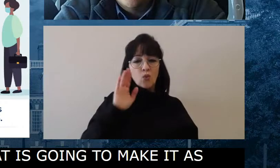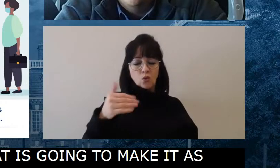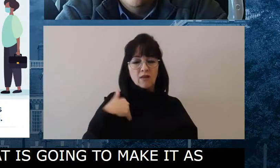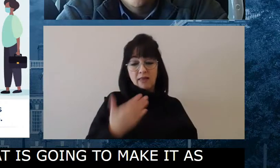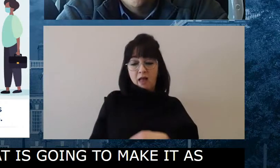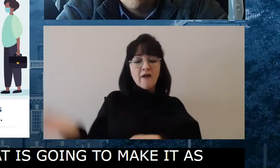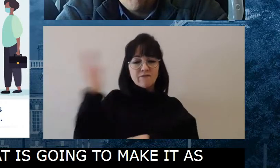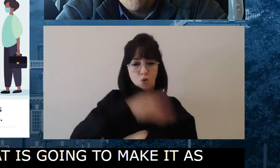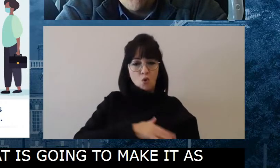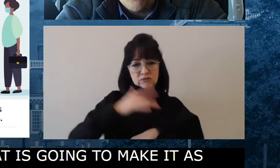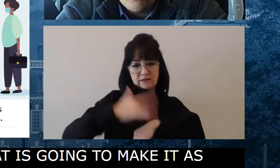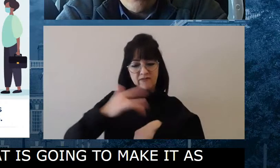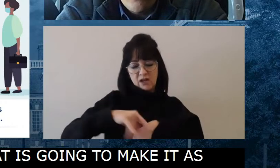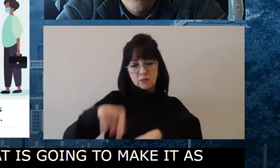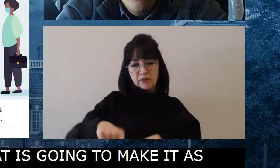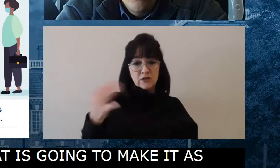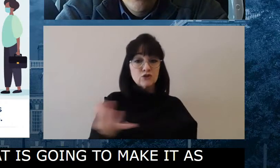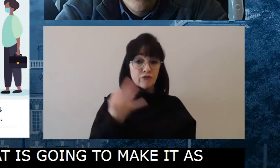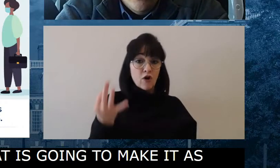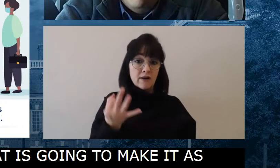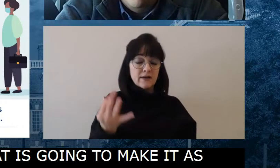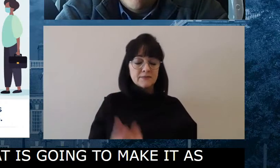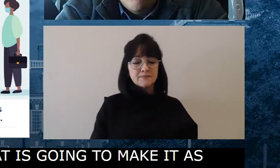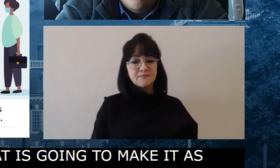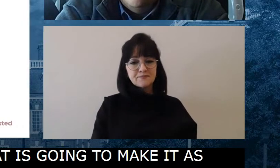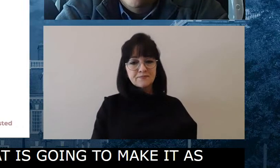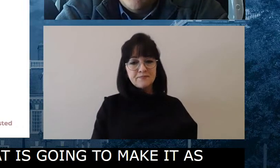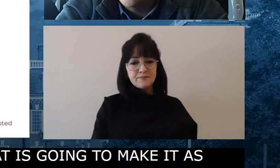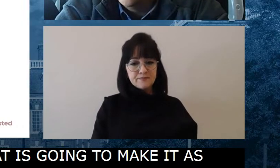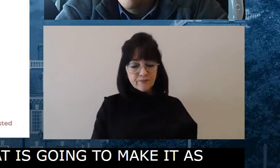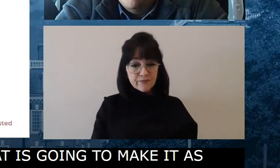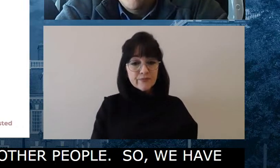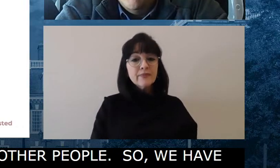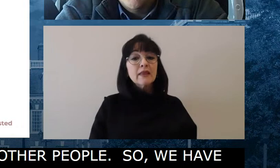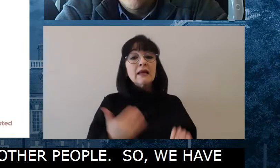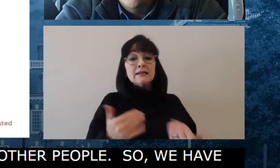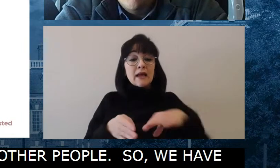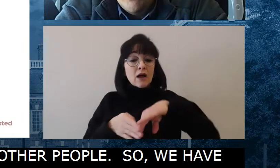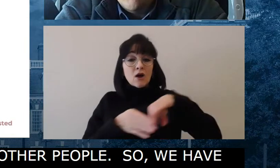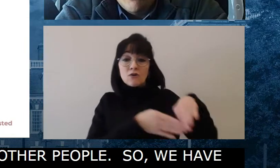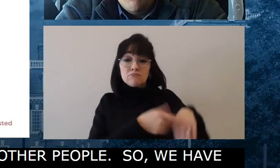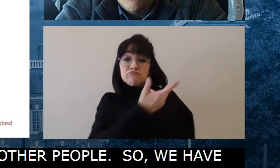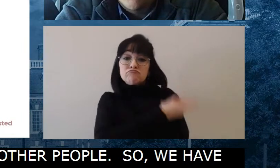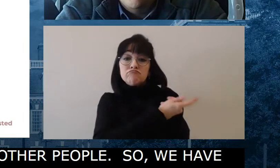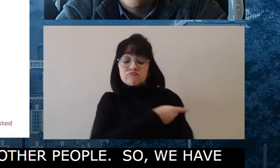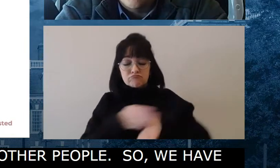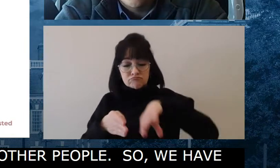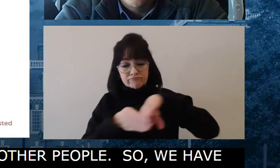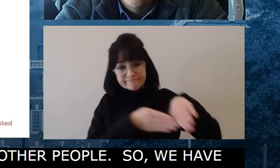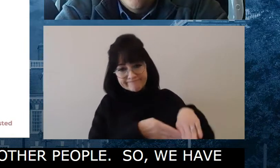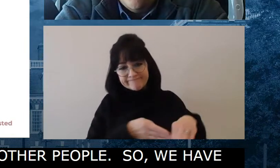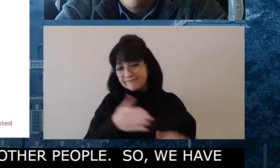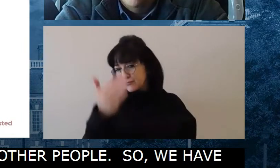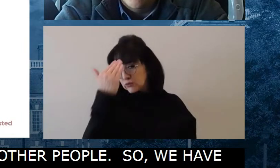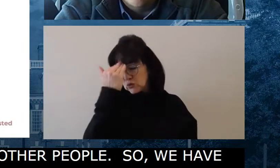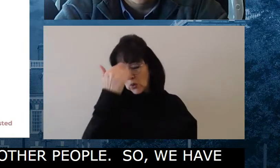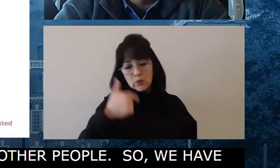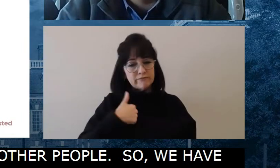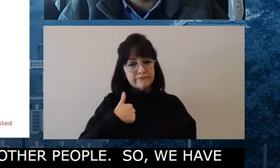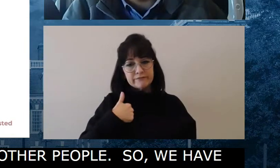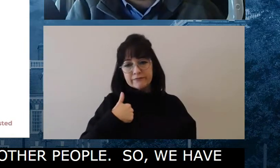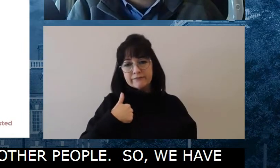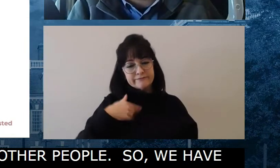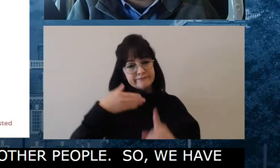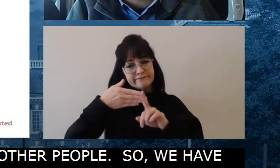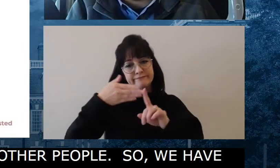people their second dose. And I believe I'd go on a little testing overview. What's a week without me talking about testing? Again,